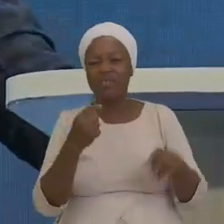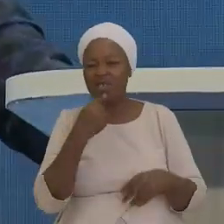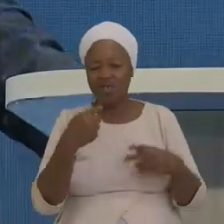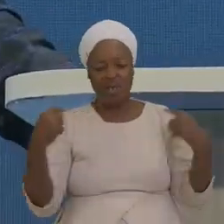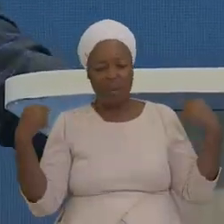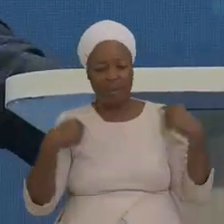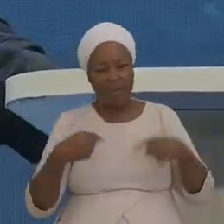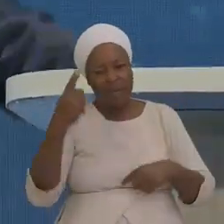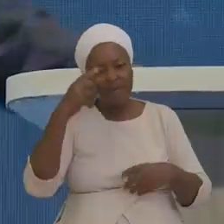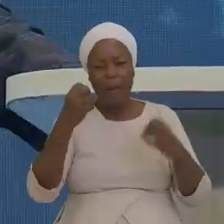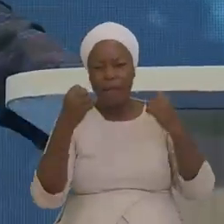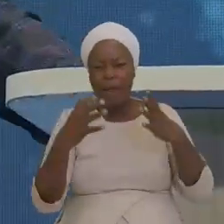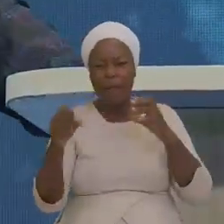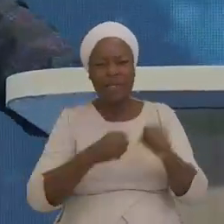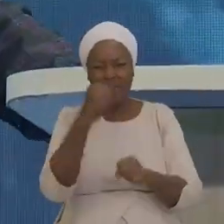many years,